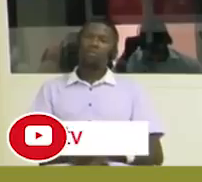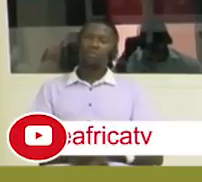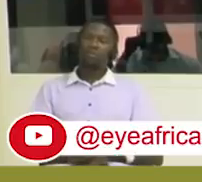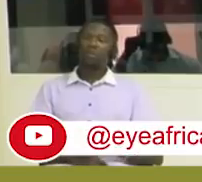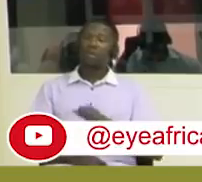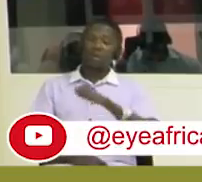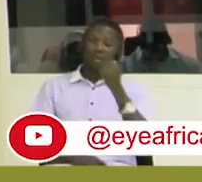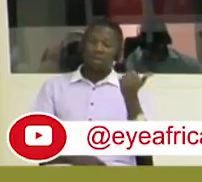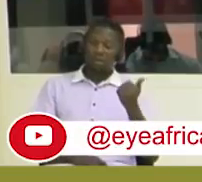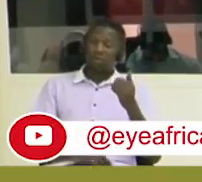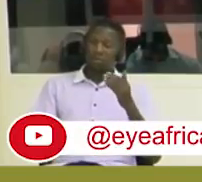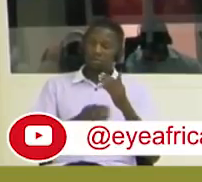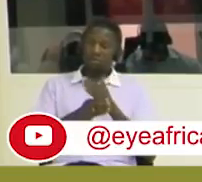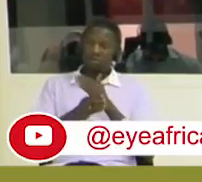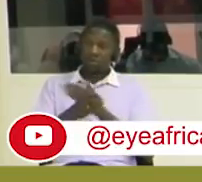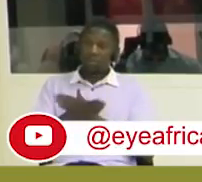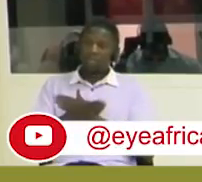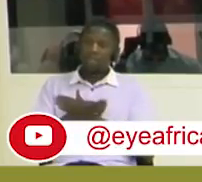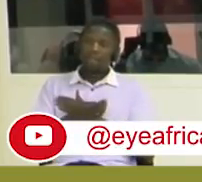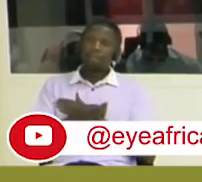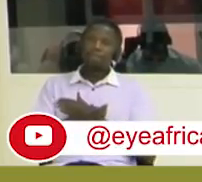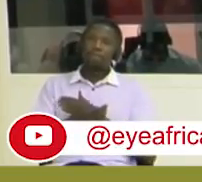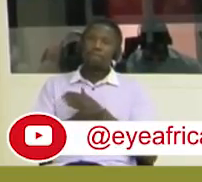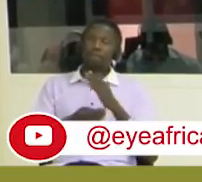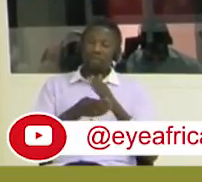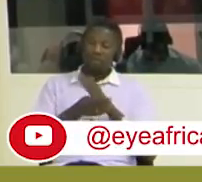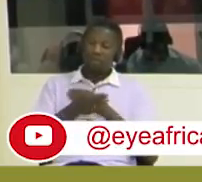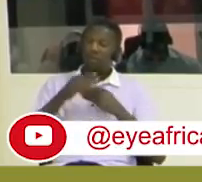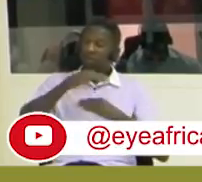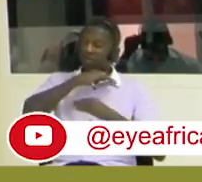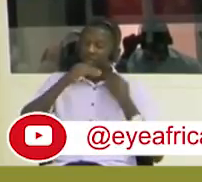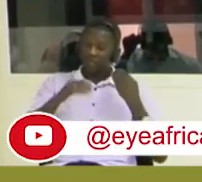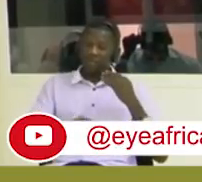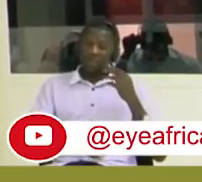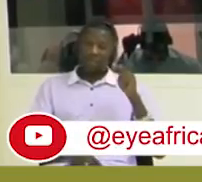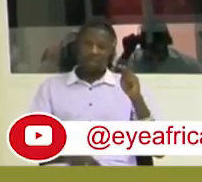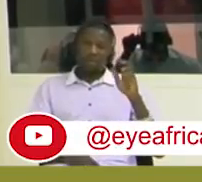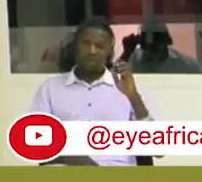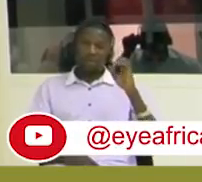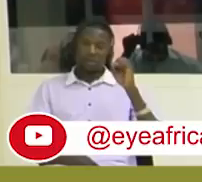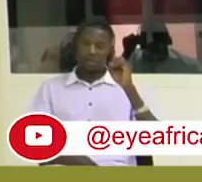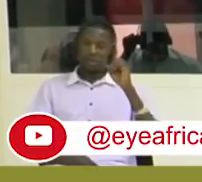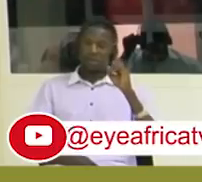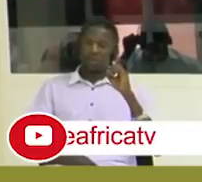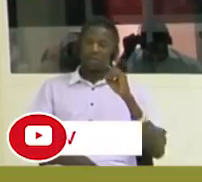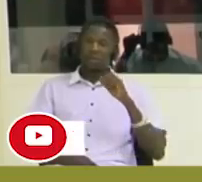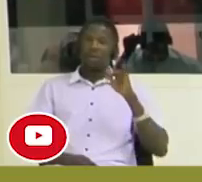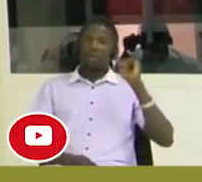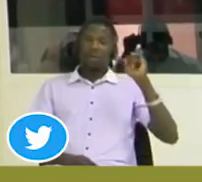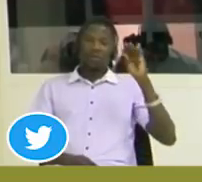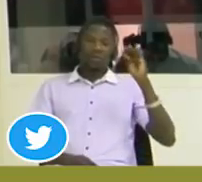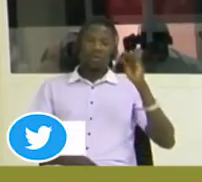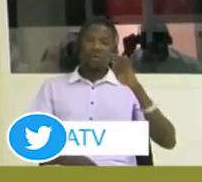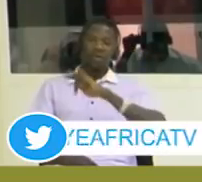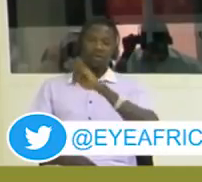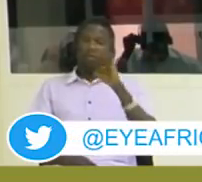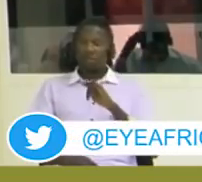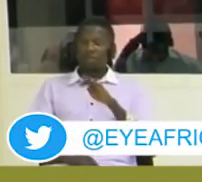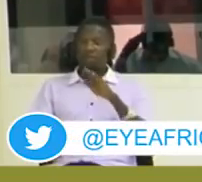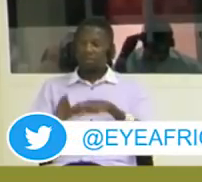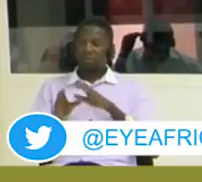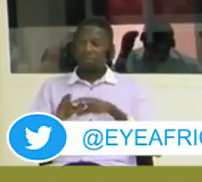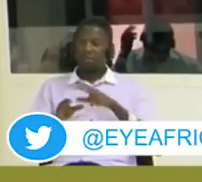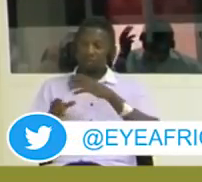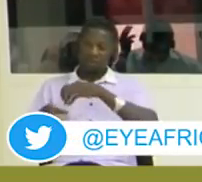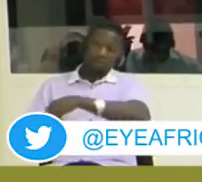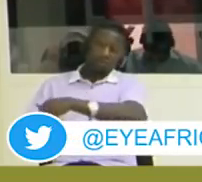And prior to the execution, Yankuba's family members were extracted from